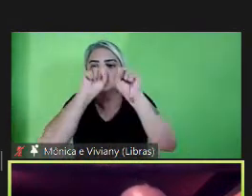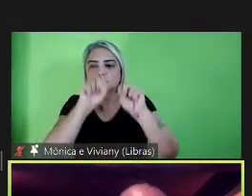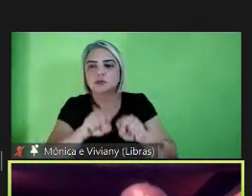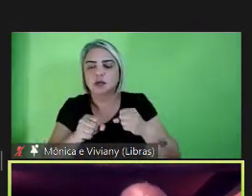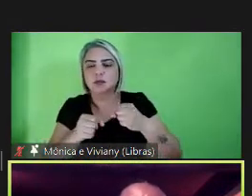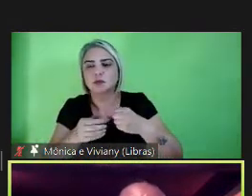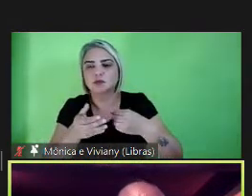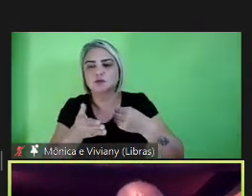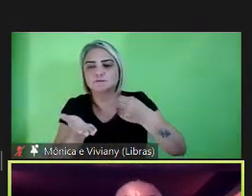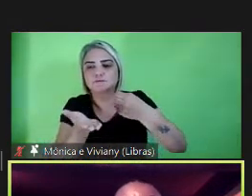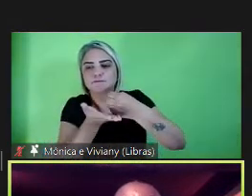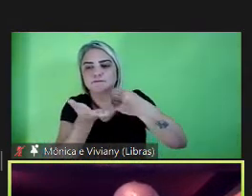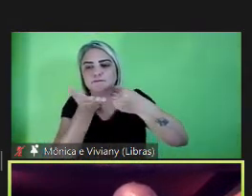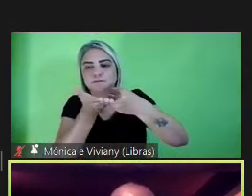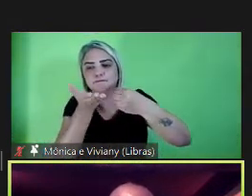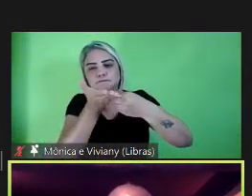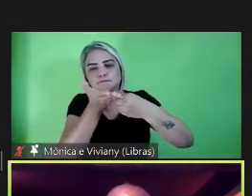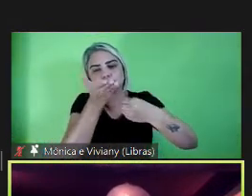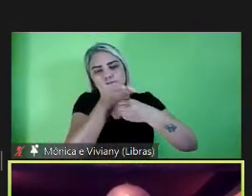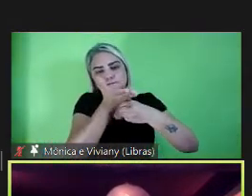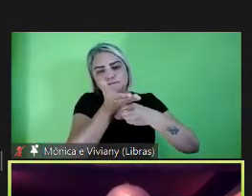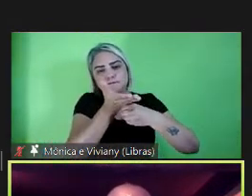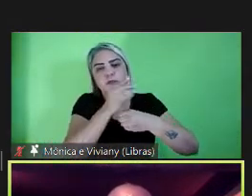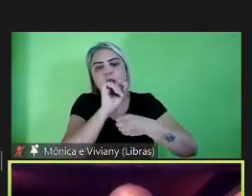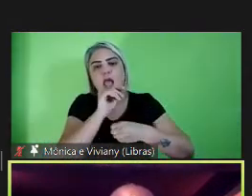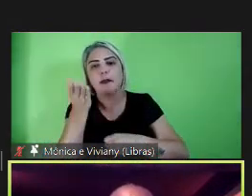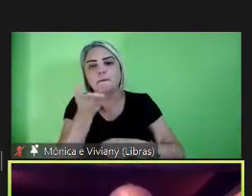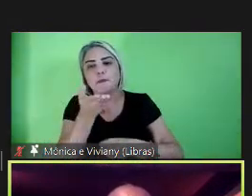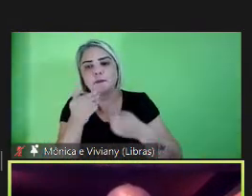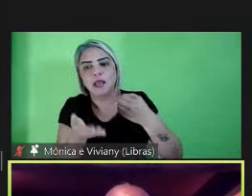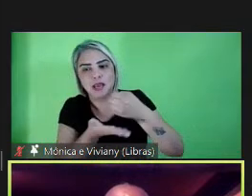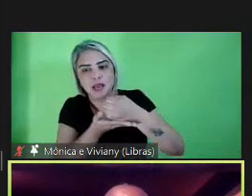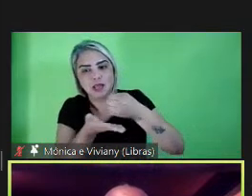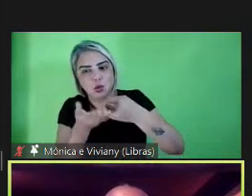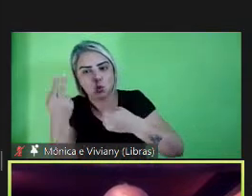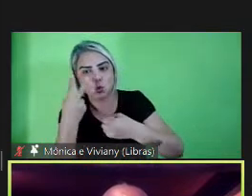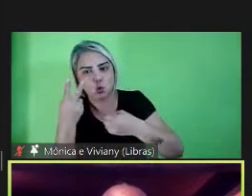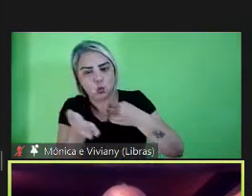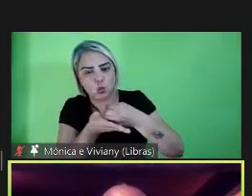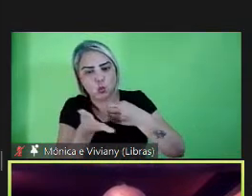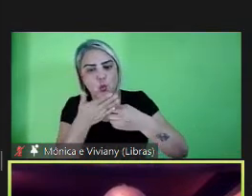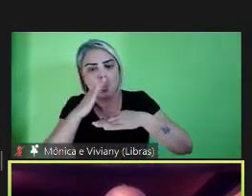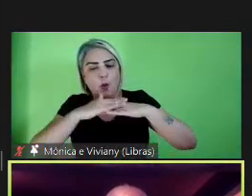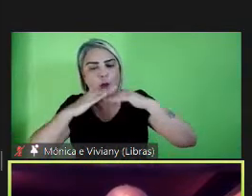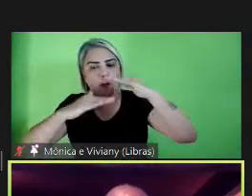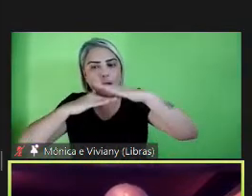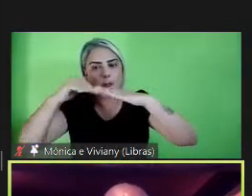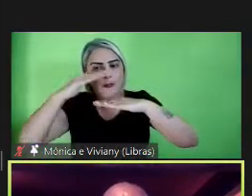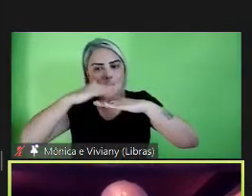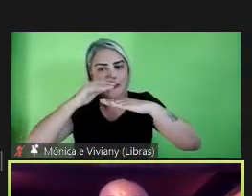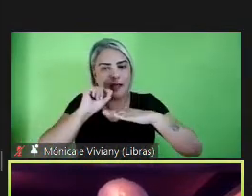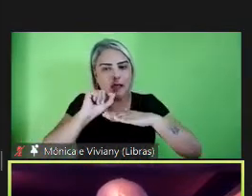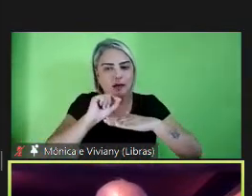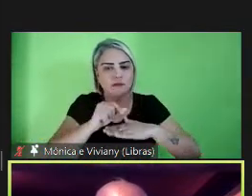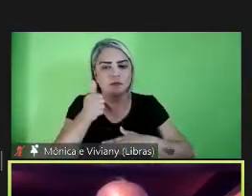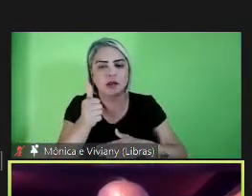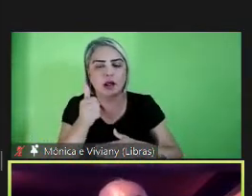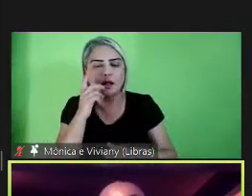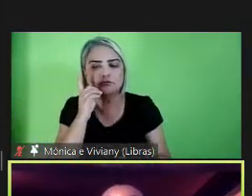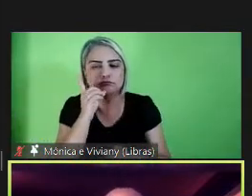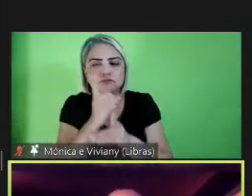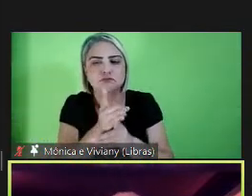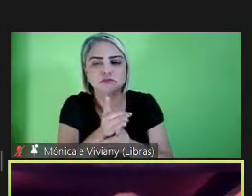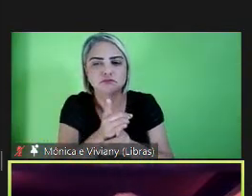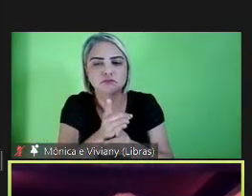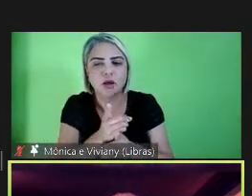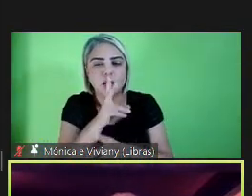where the first two tiers deal with primary care and community advice to identify and reinforce healthy